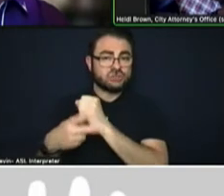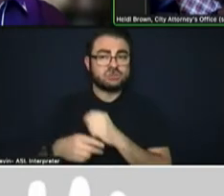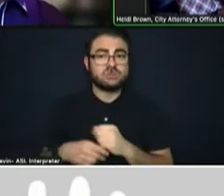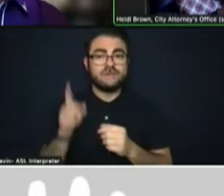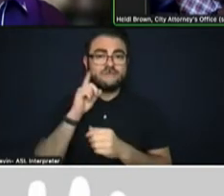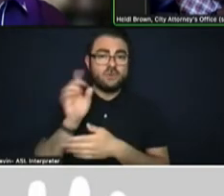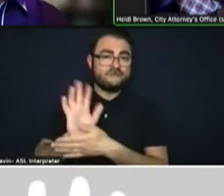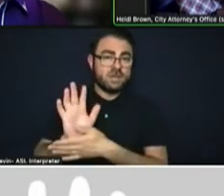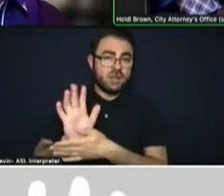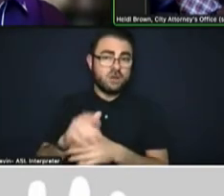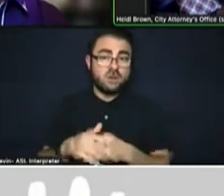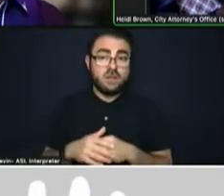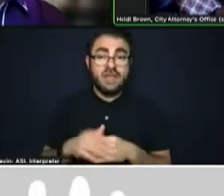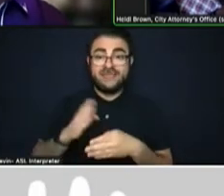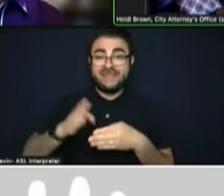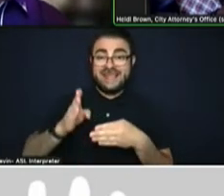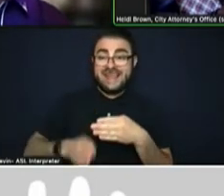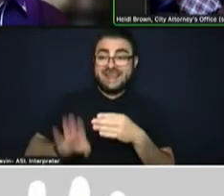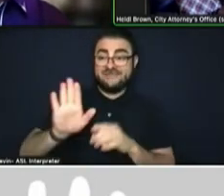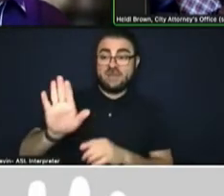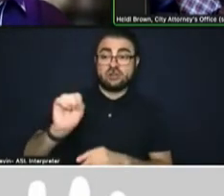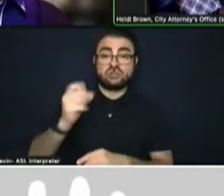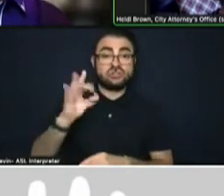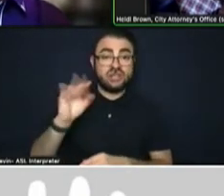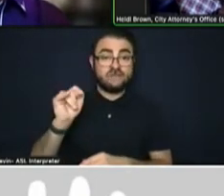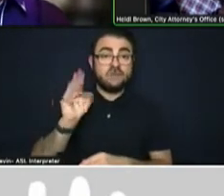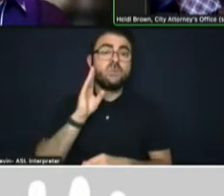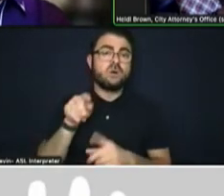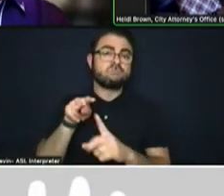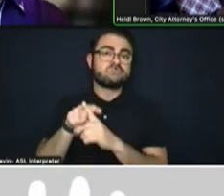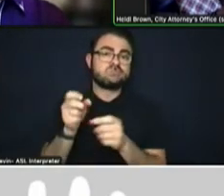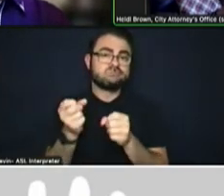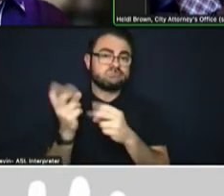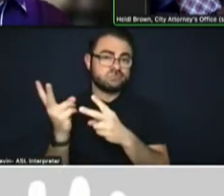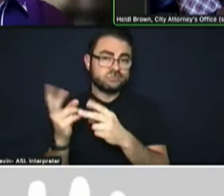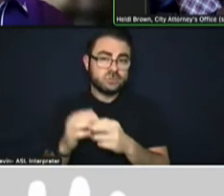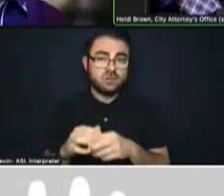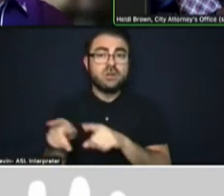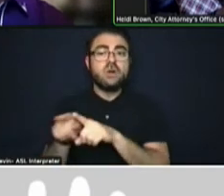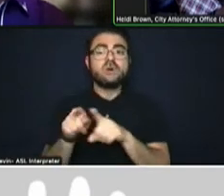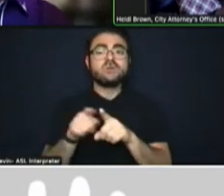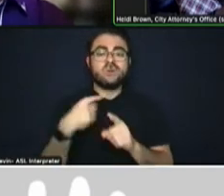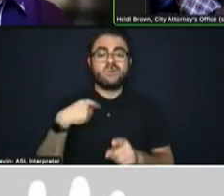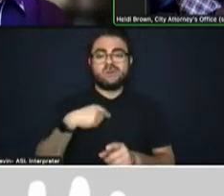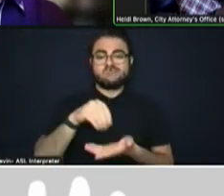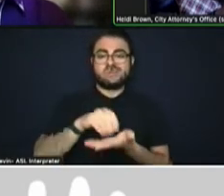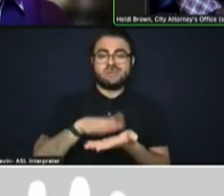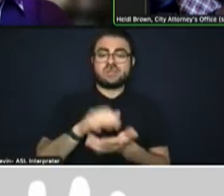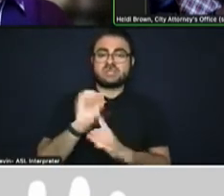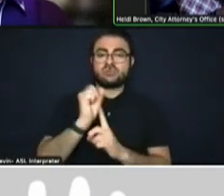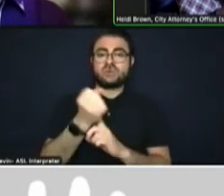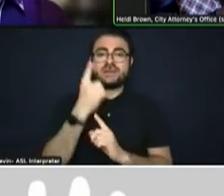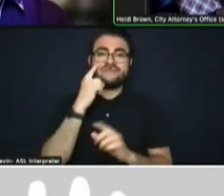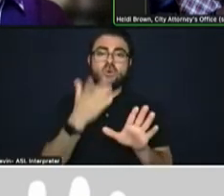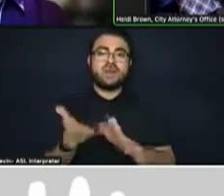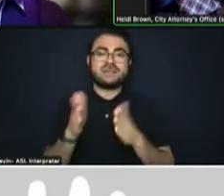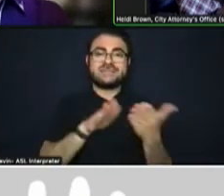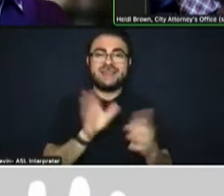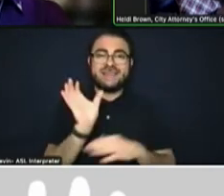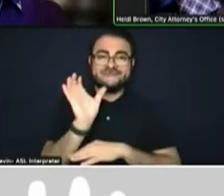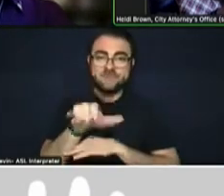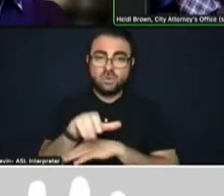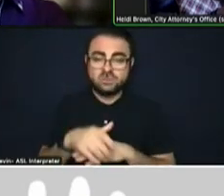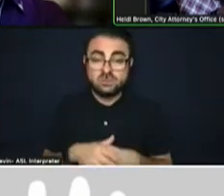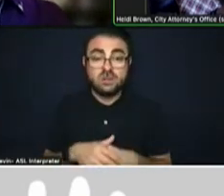the shift. And we also put in a special provision for a deadly force situation because officers who are involved in